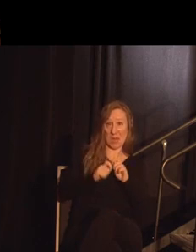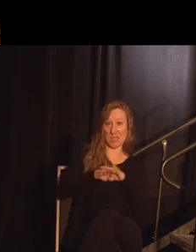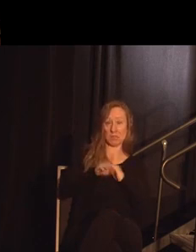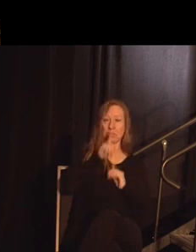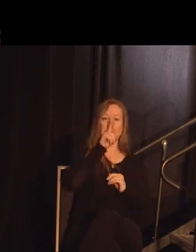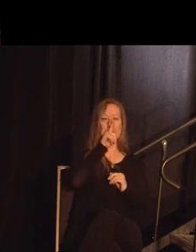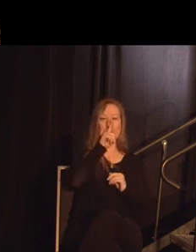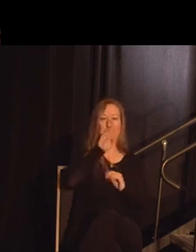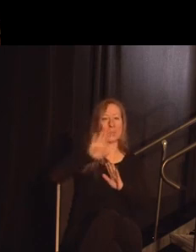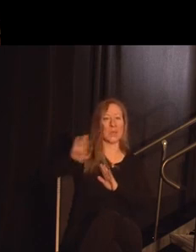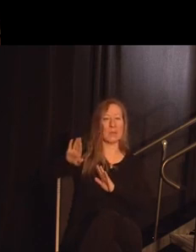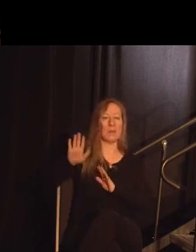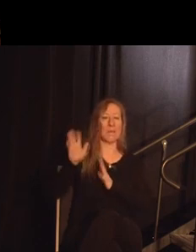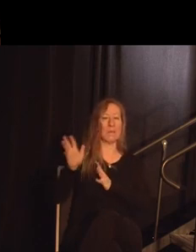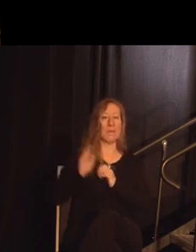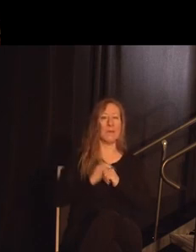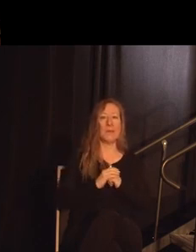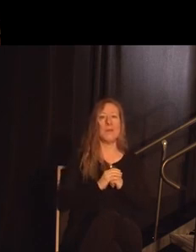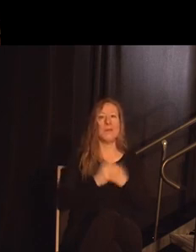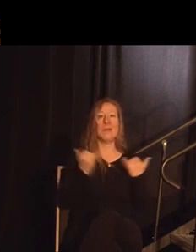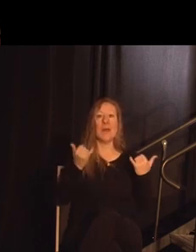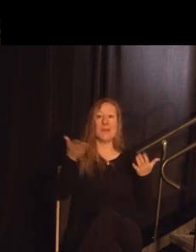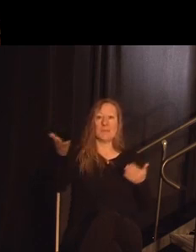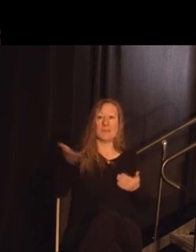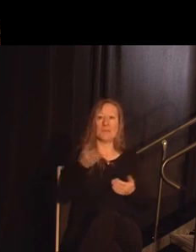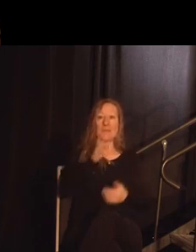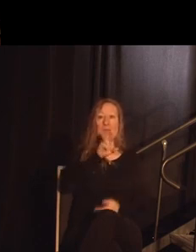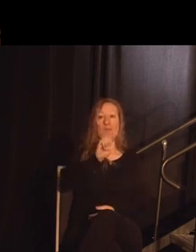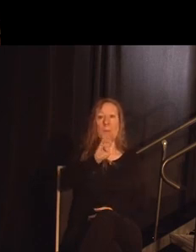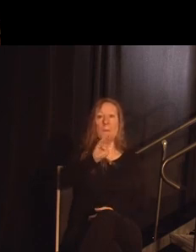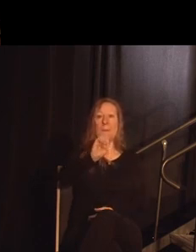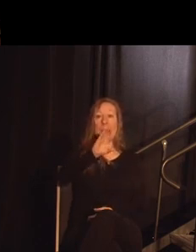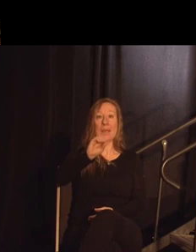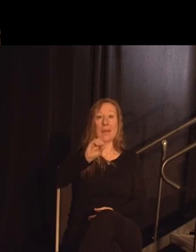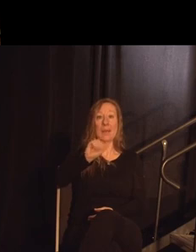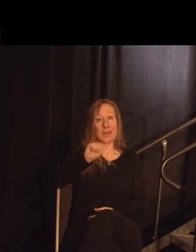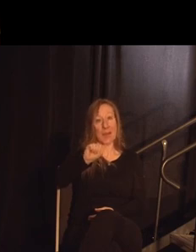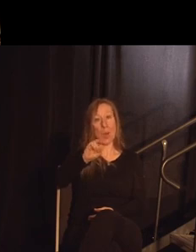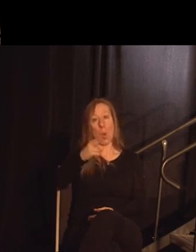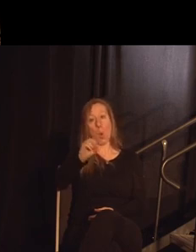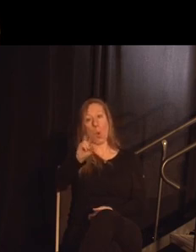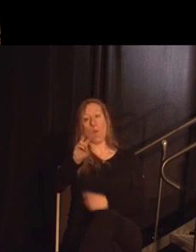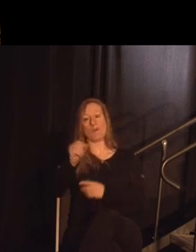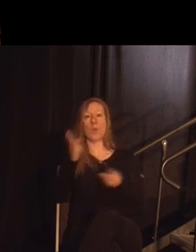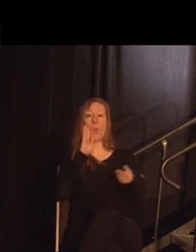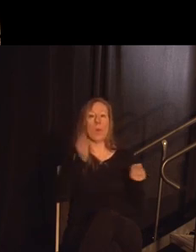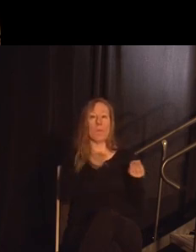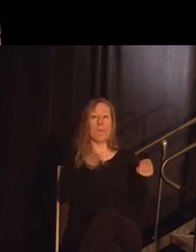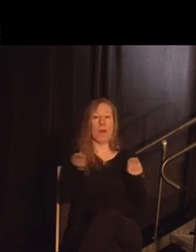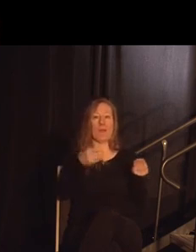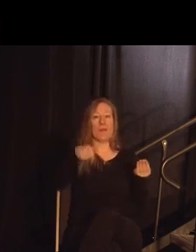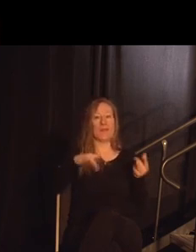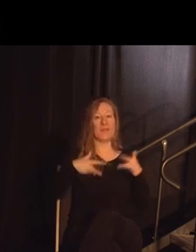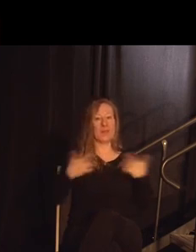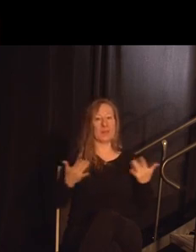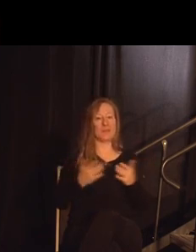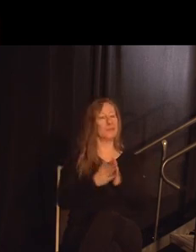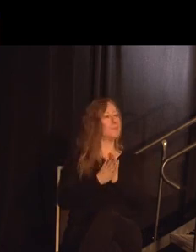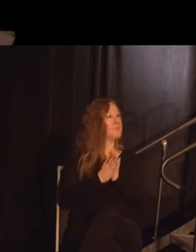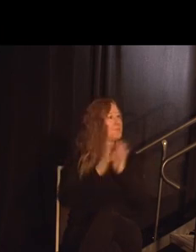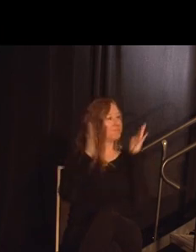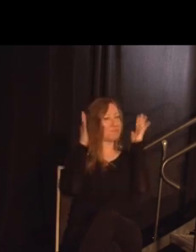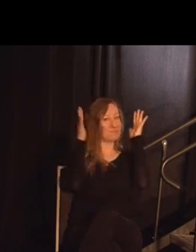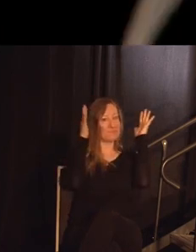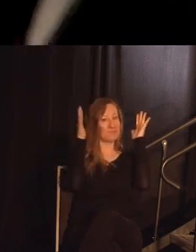much, and now it's my great pleasure to welcome Rebecca Hoogs, who will introduce this fantastic event. Woo-hoo!